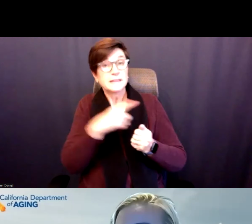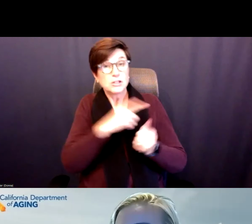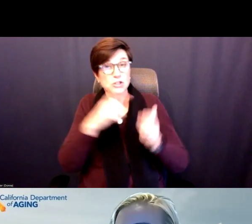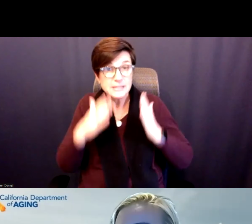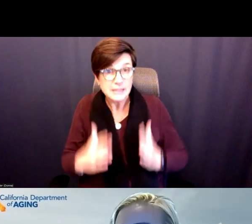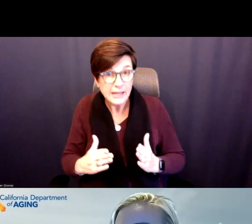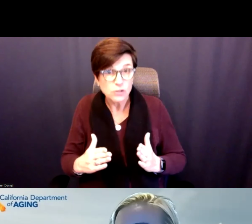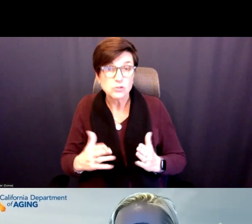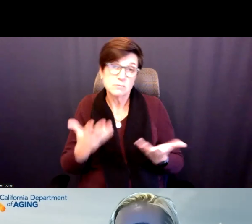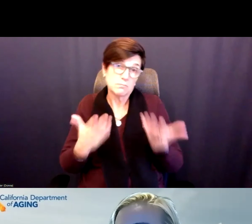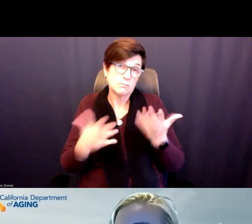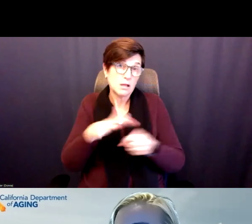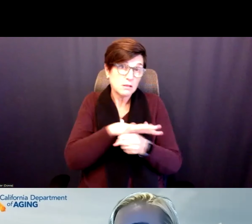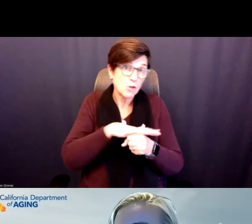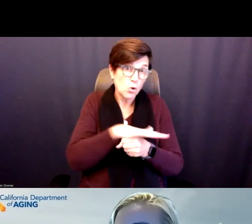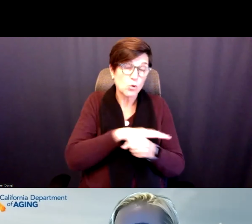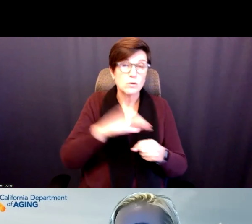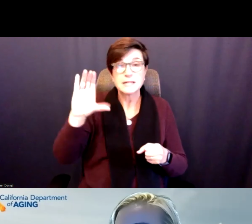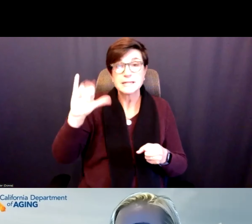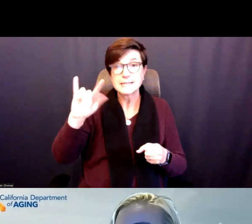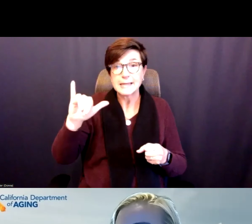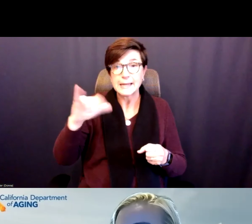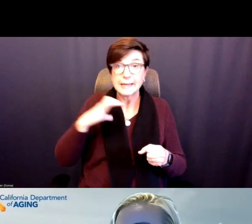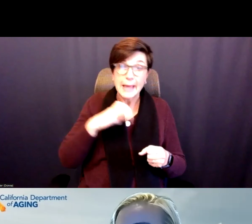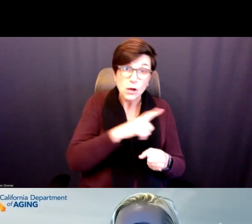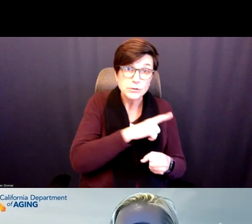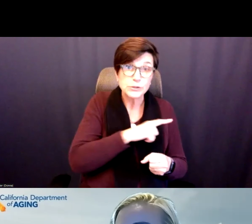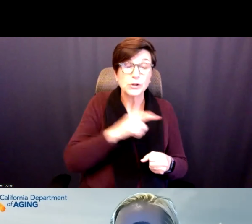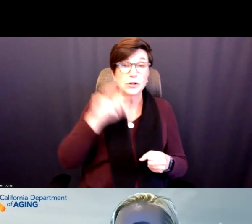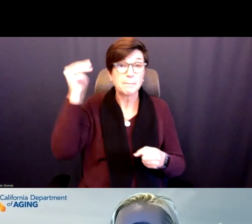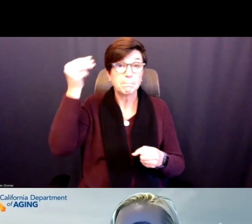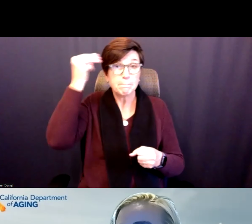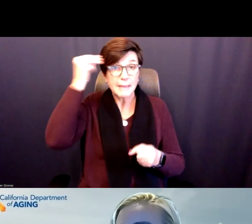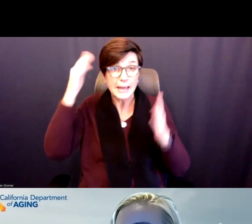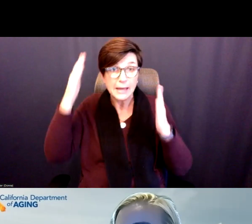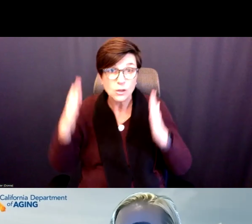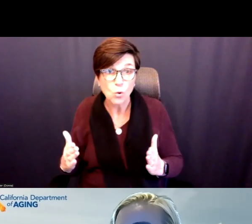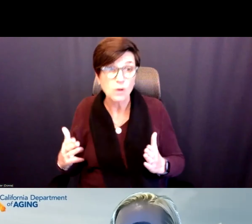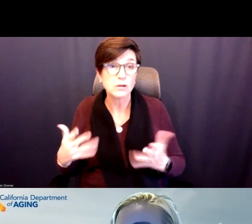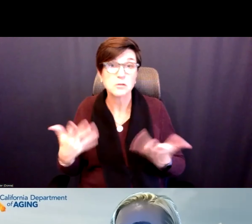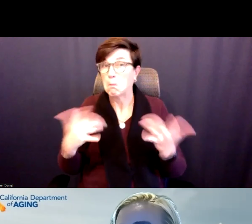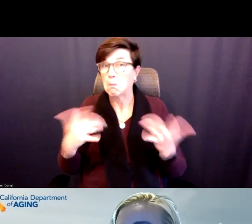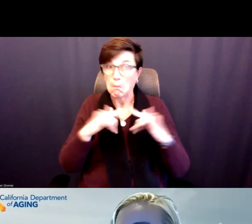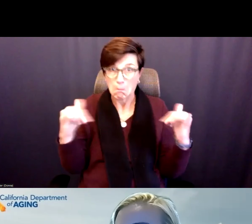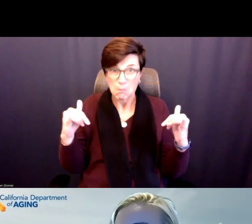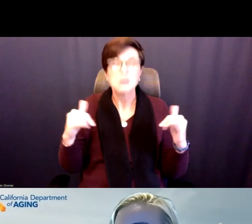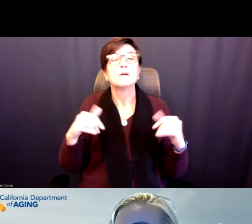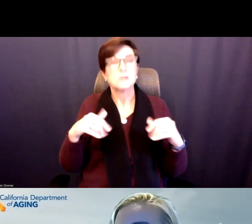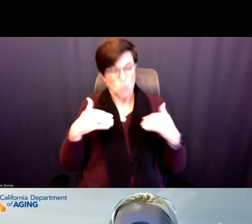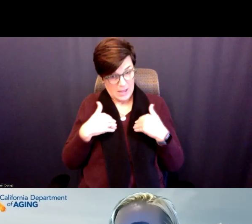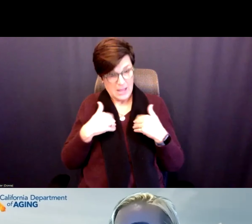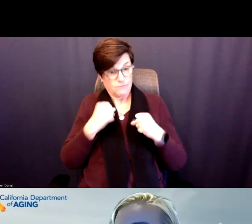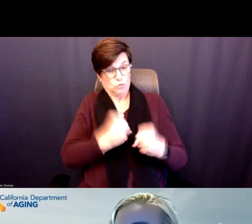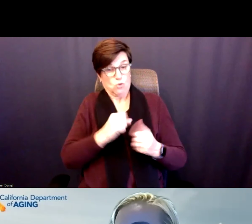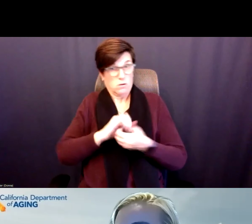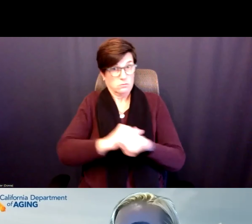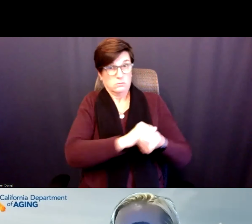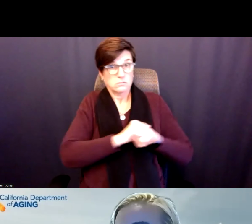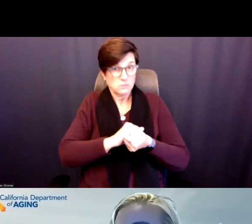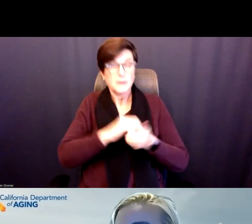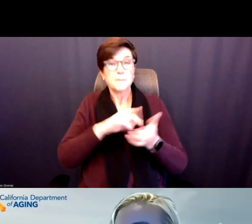more local level, their city council or their city mayor. I think that's a great way to ensure support from the leadership